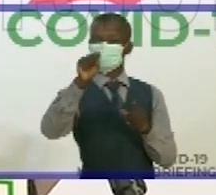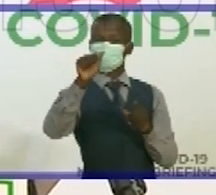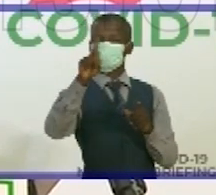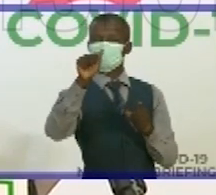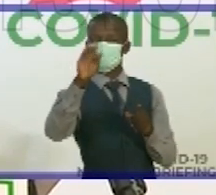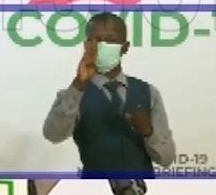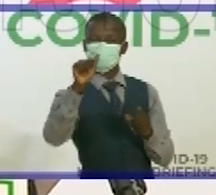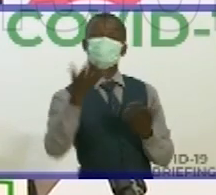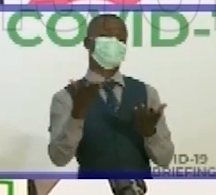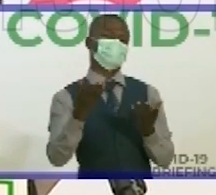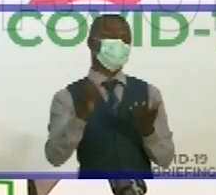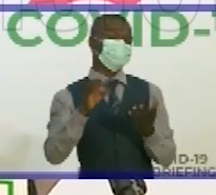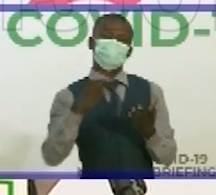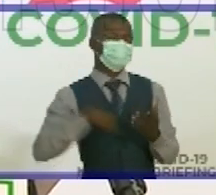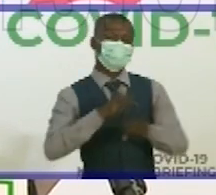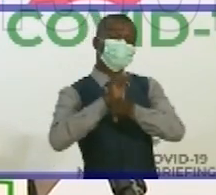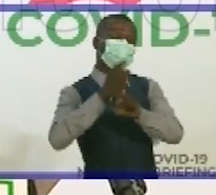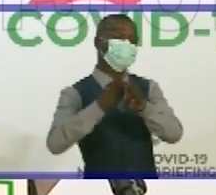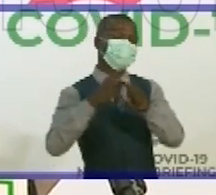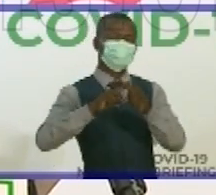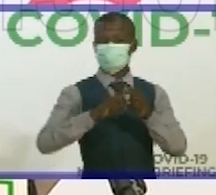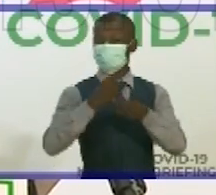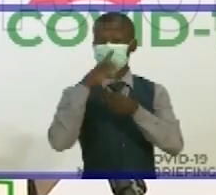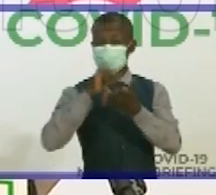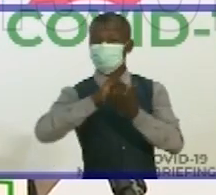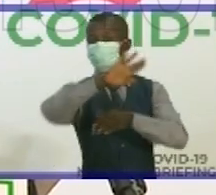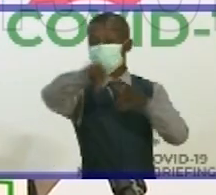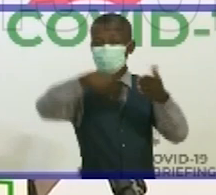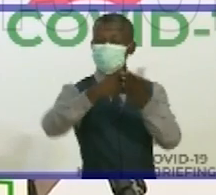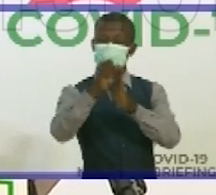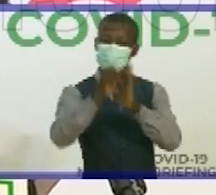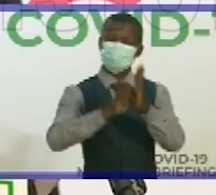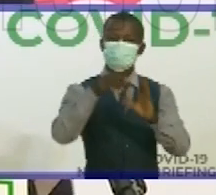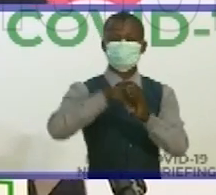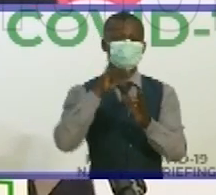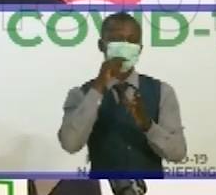make sure testing is available to every state in the country.